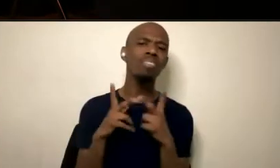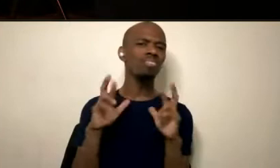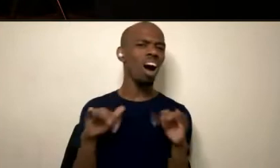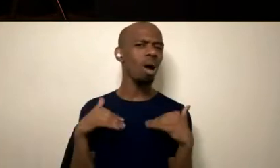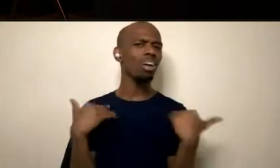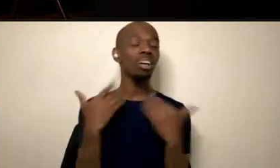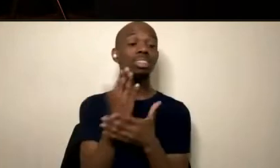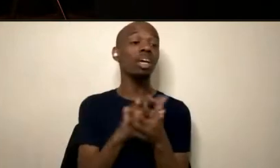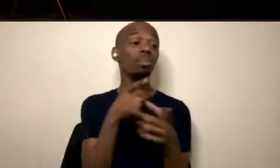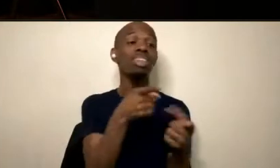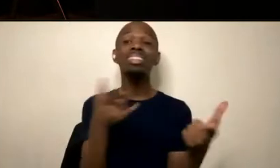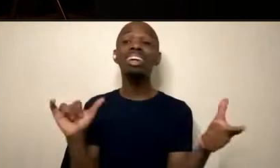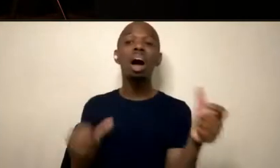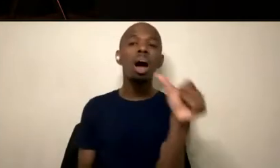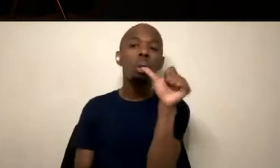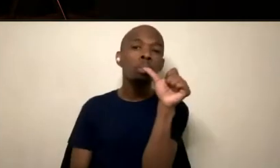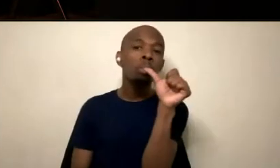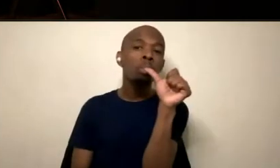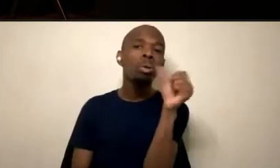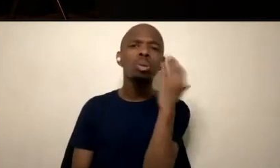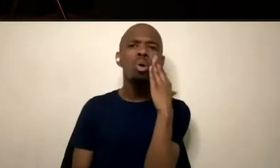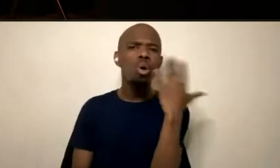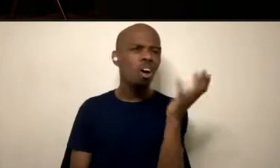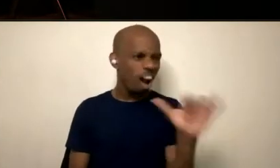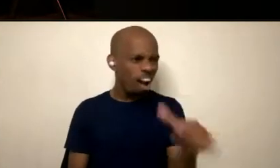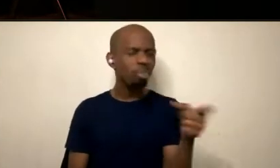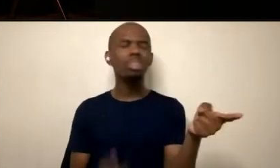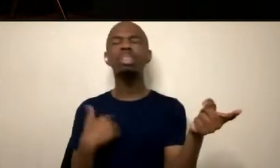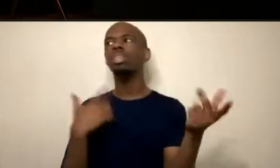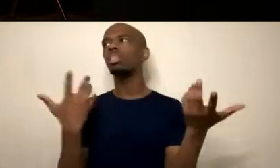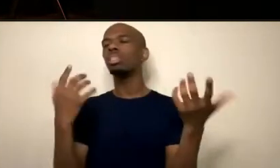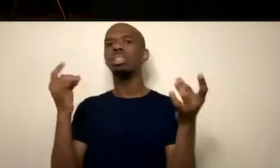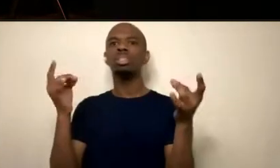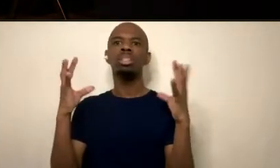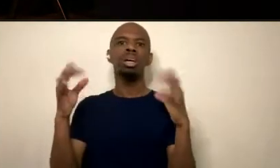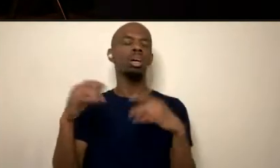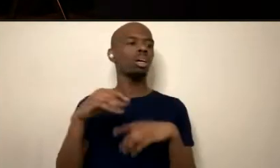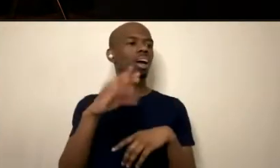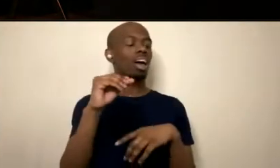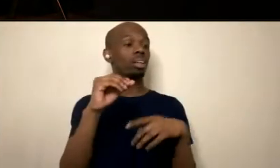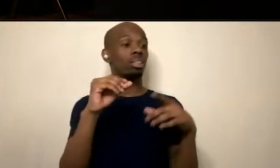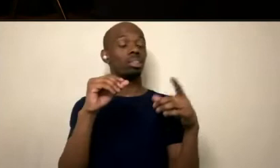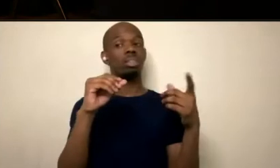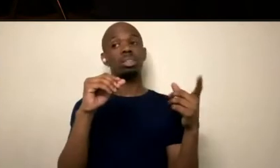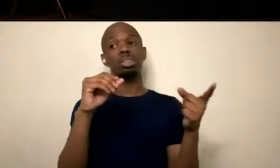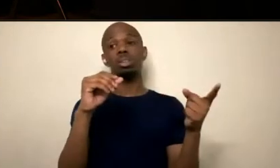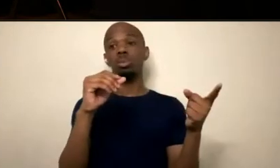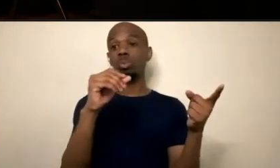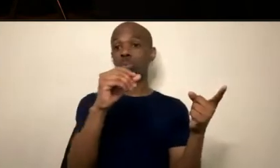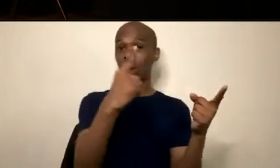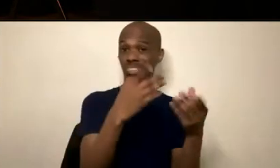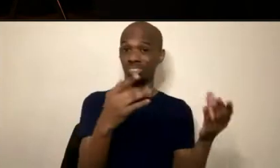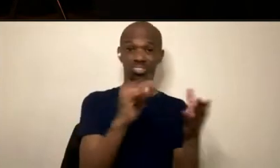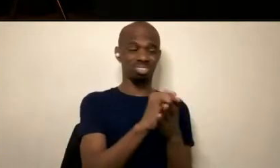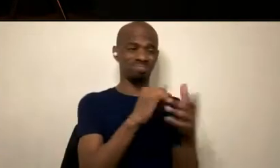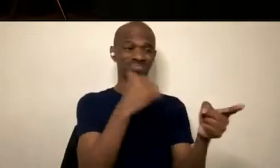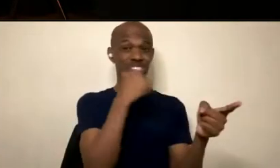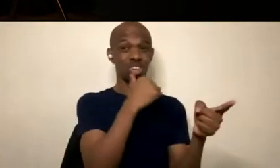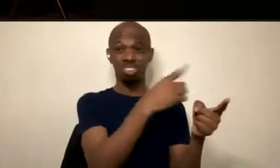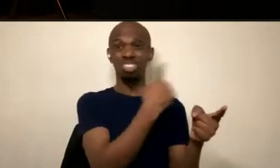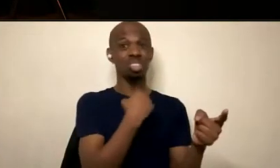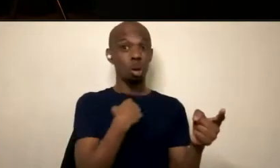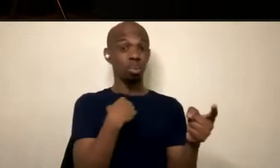it was stunning. But the realization that this little girl told me that you're just like everybody else, you're gonna leave us too. Yeah.